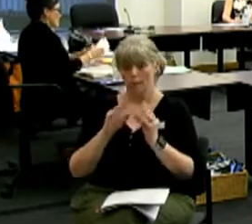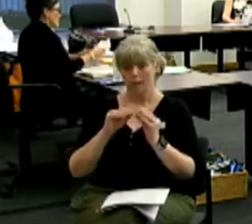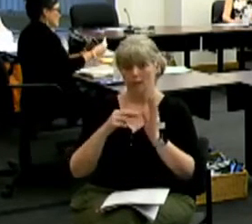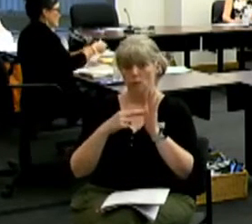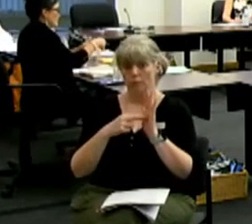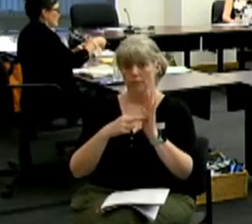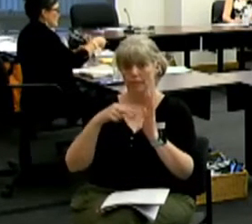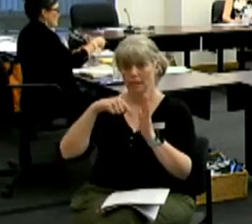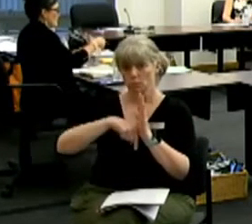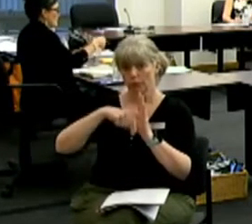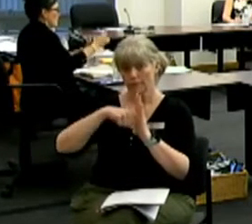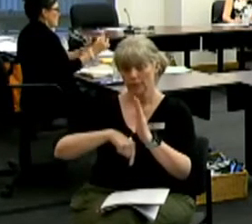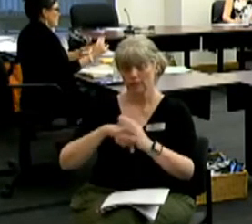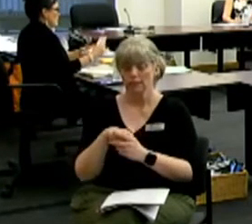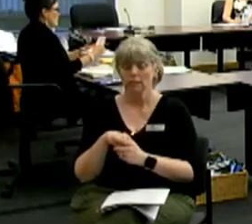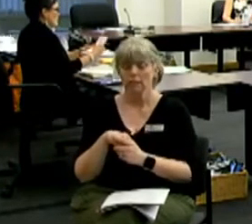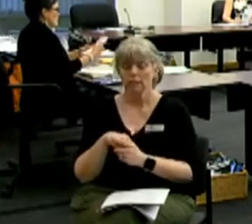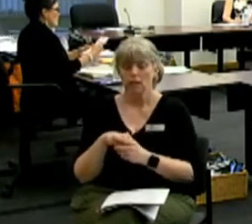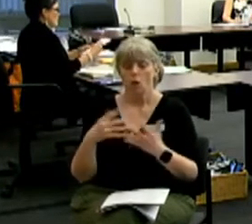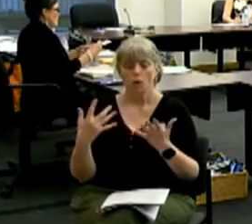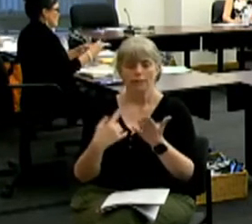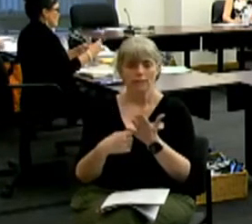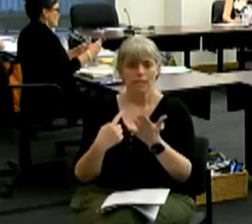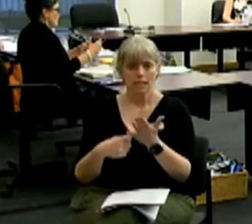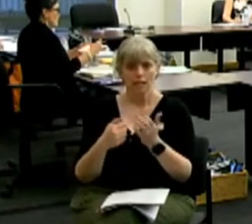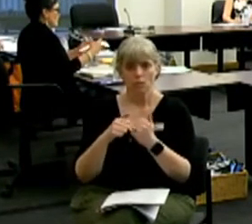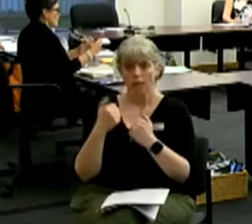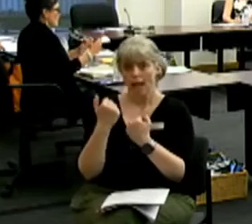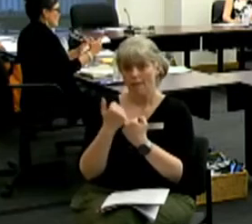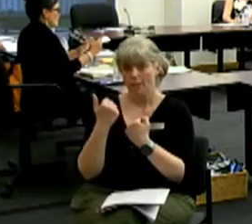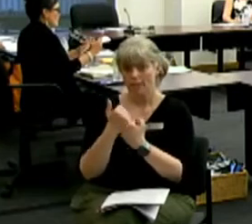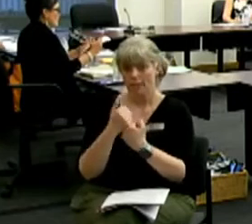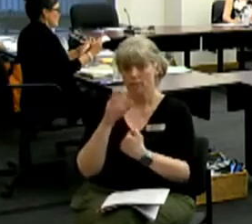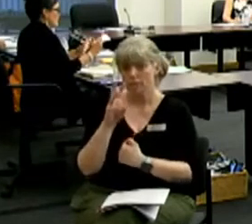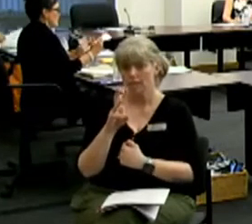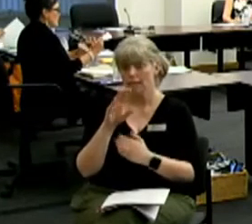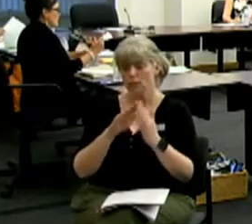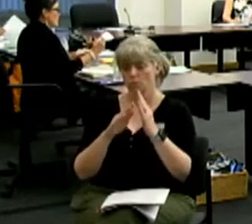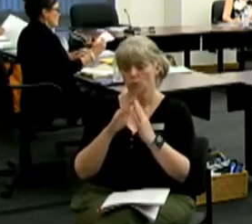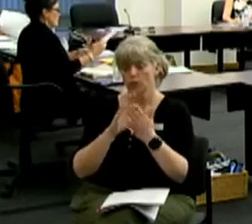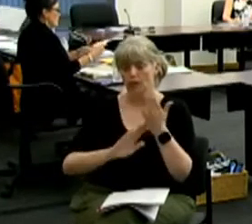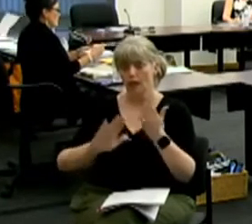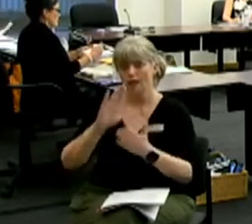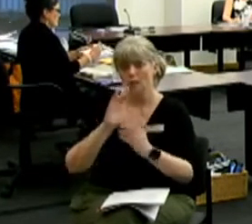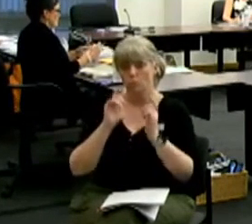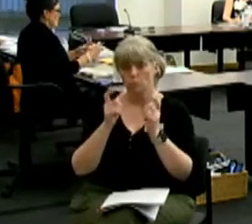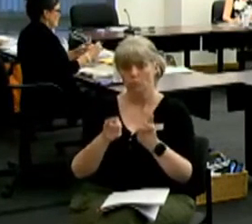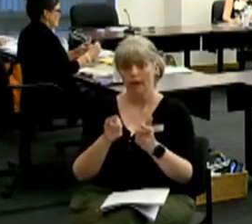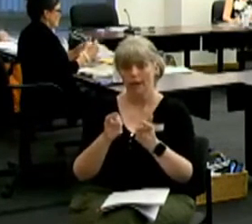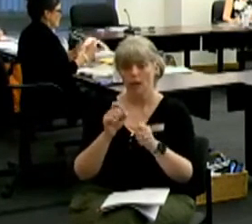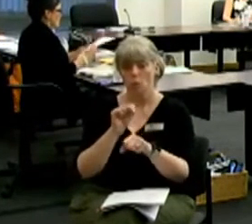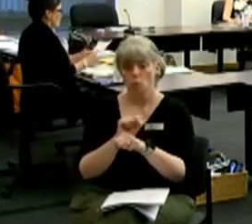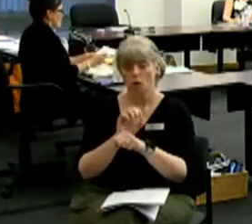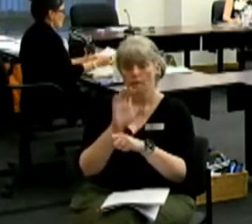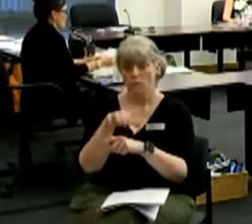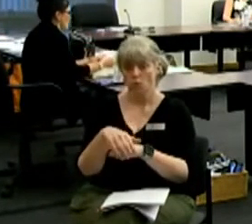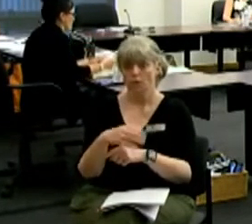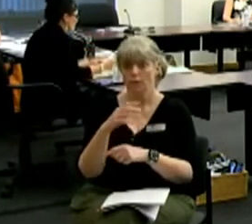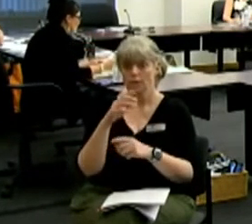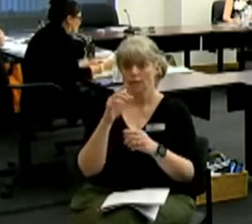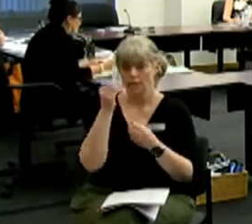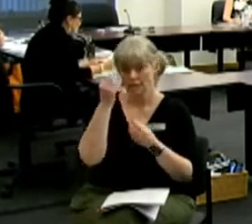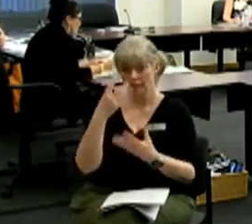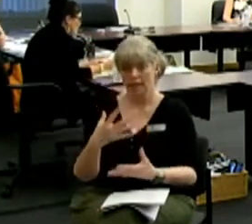representatives down in Springfield. What was discussed with advocacy was 6 community colleges are providing local workforce data to the